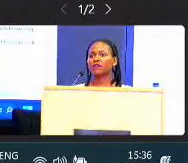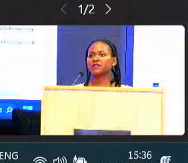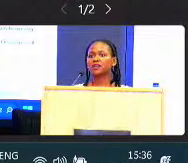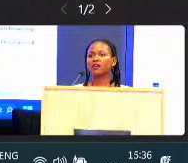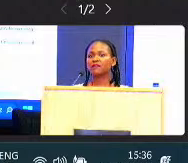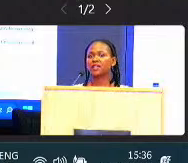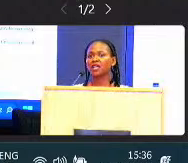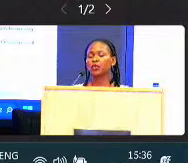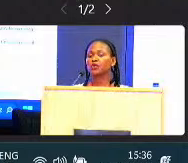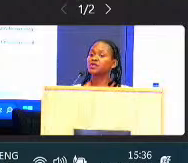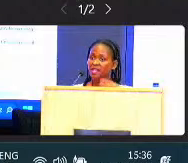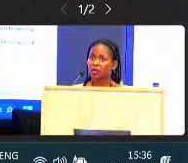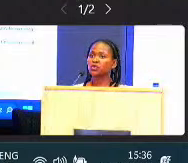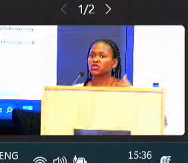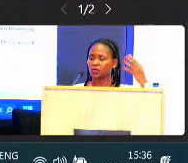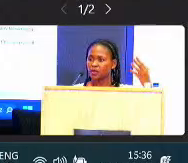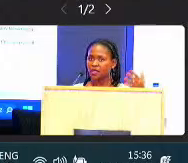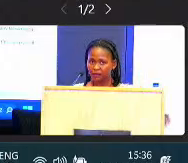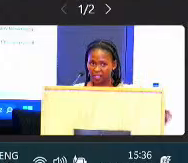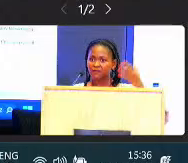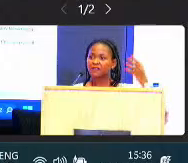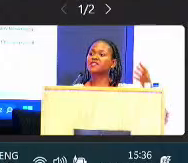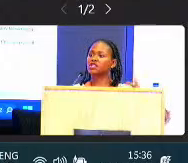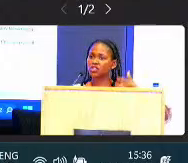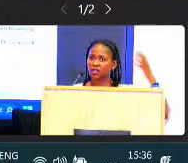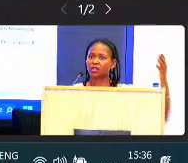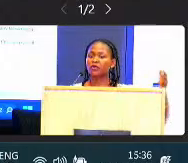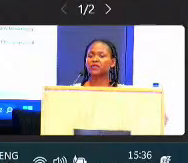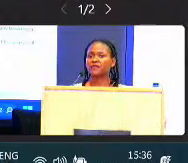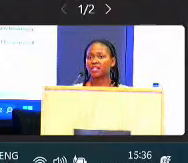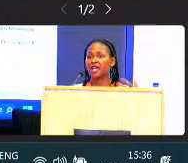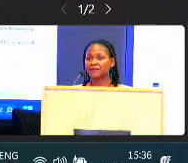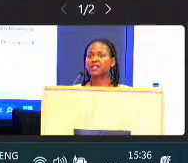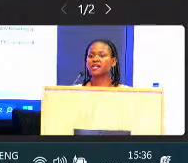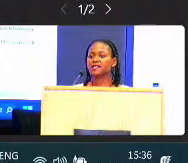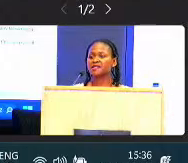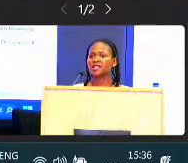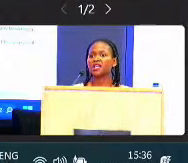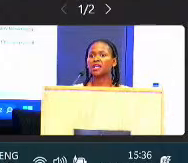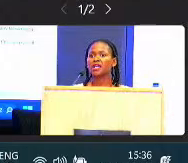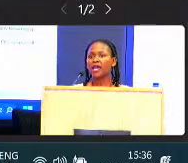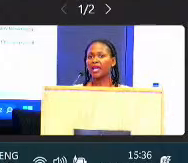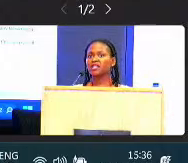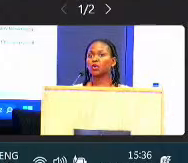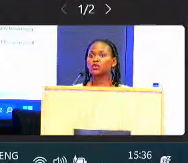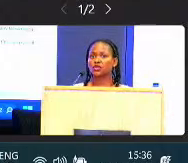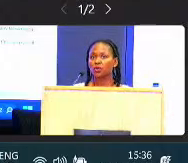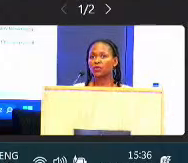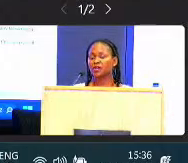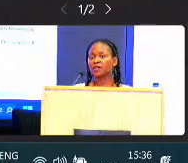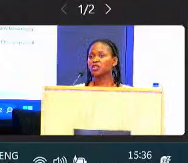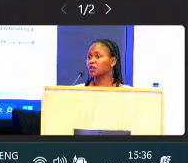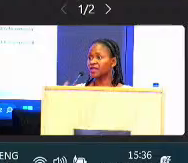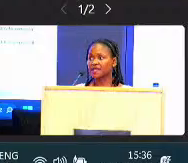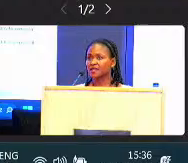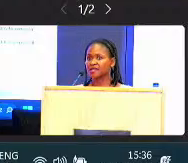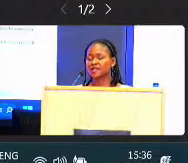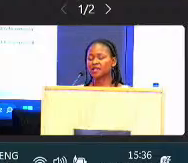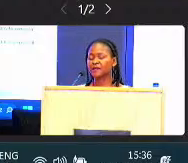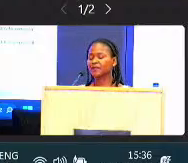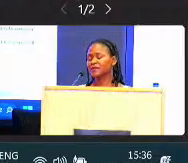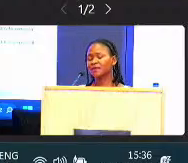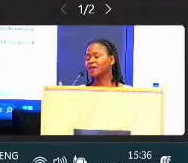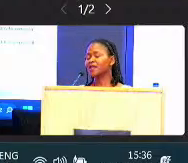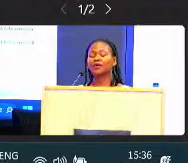of the airports, because they also envisage the growth that Africa is seeing, and also there's